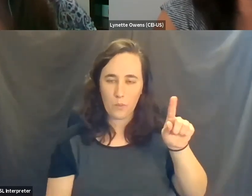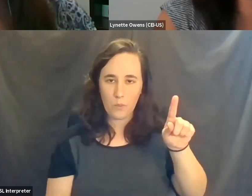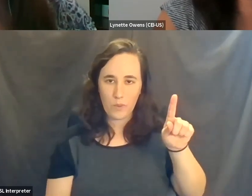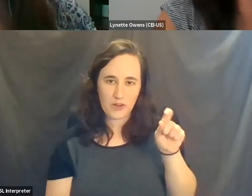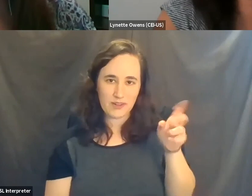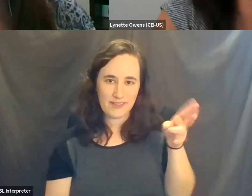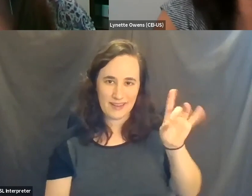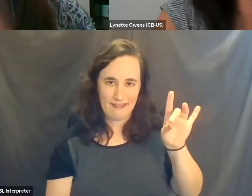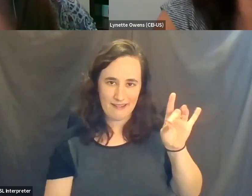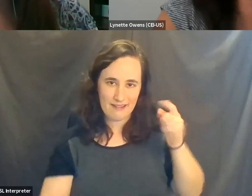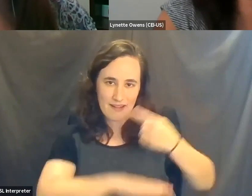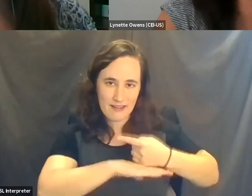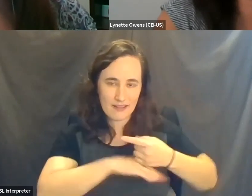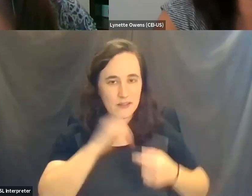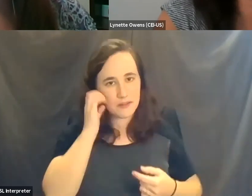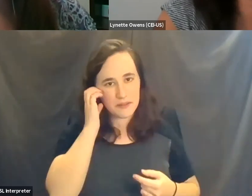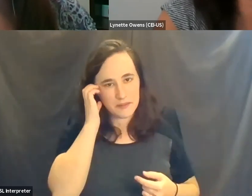this is something I think about a lot,